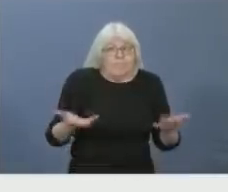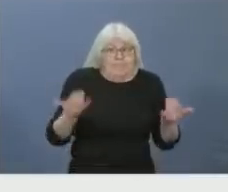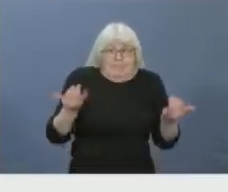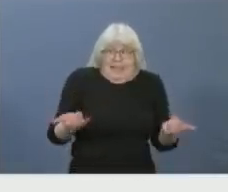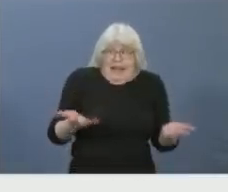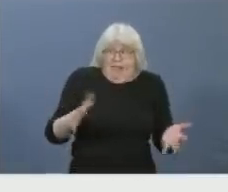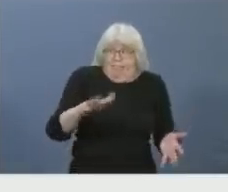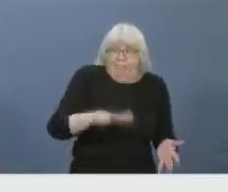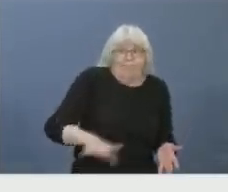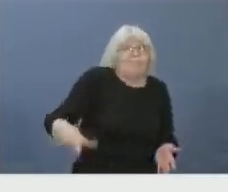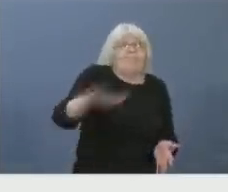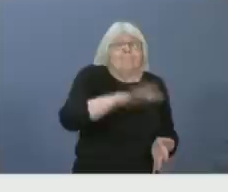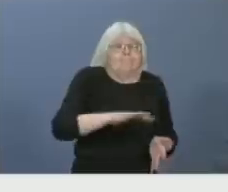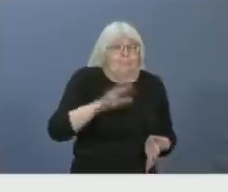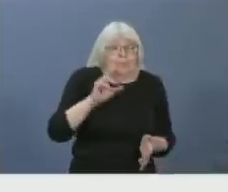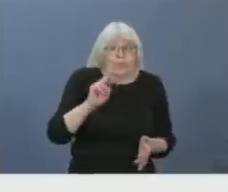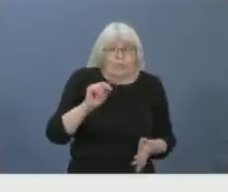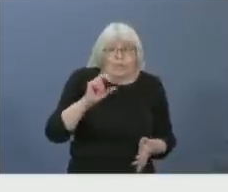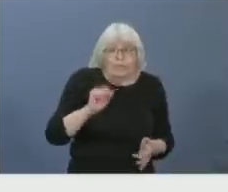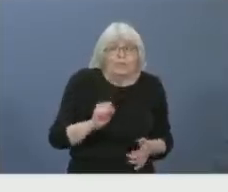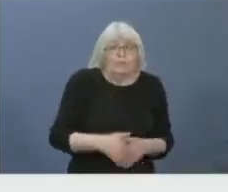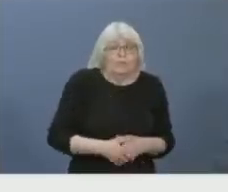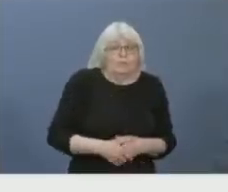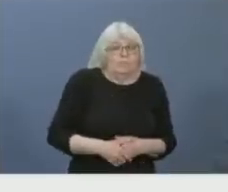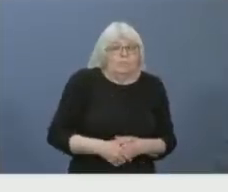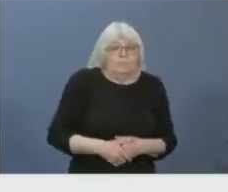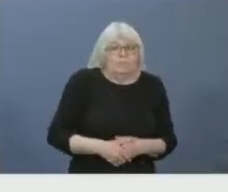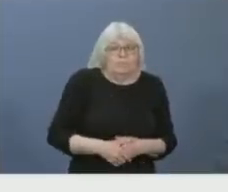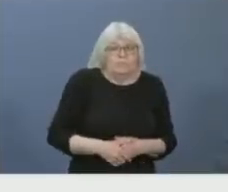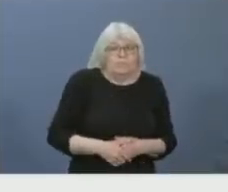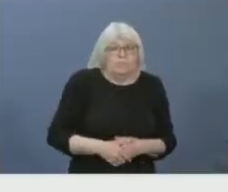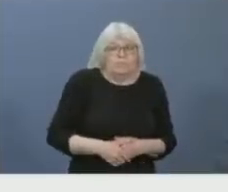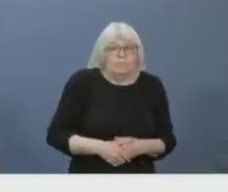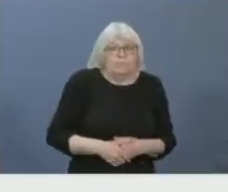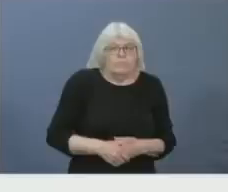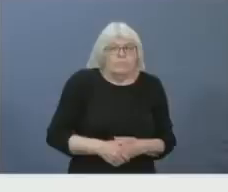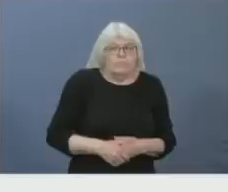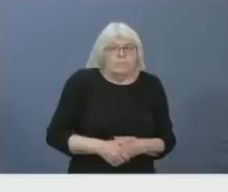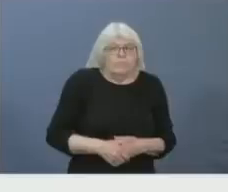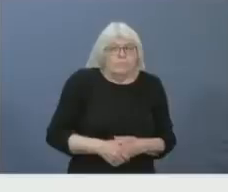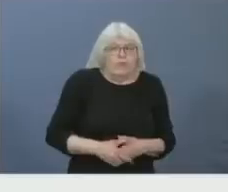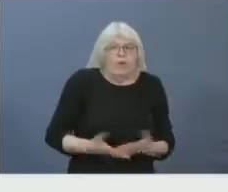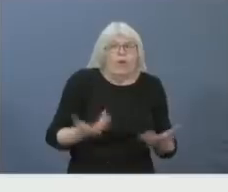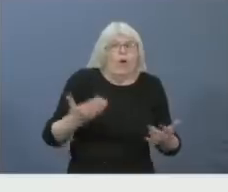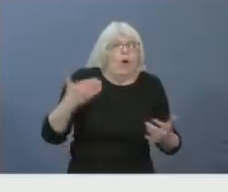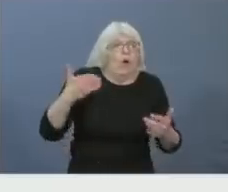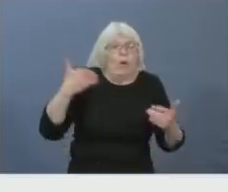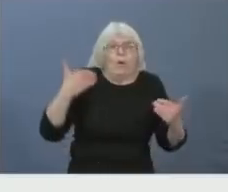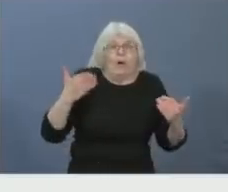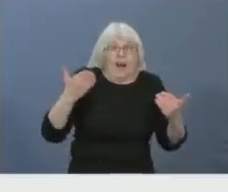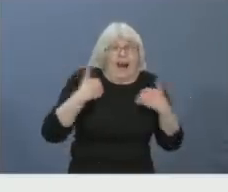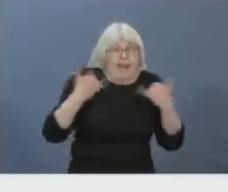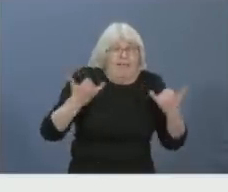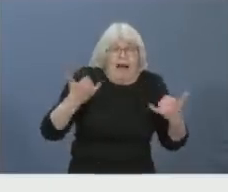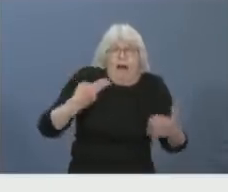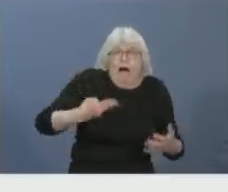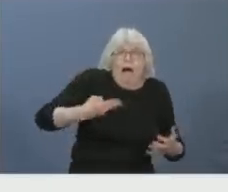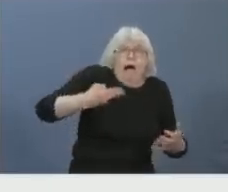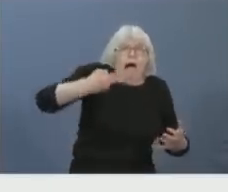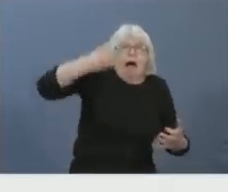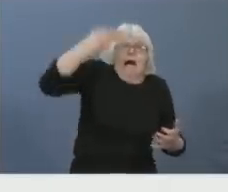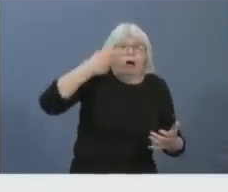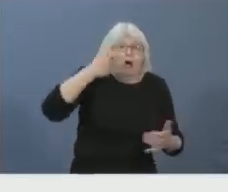being affected by an area of high pressure, which is giving generally warmer conditions as compared to what we